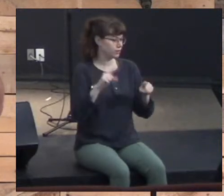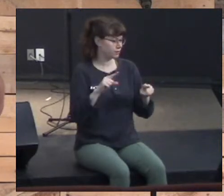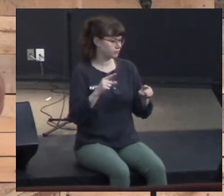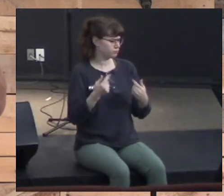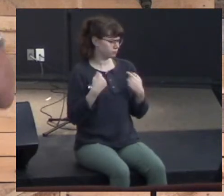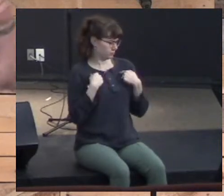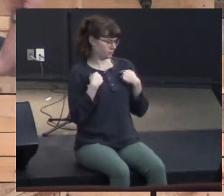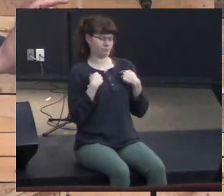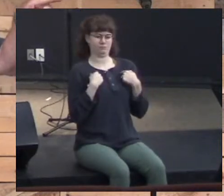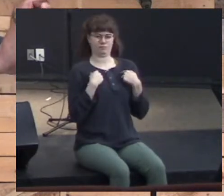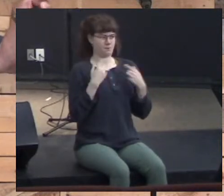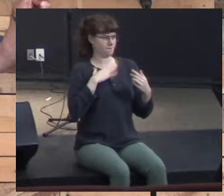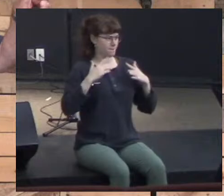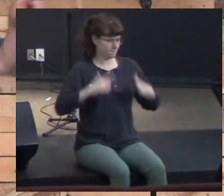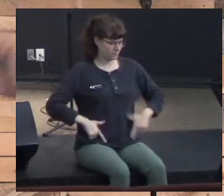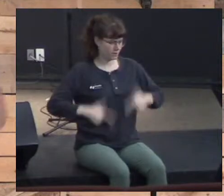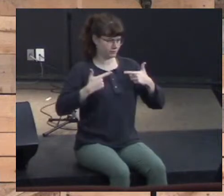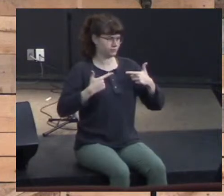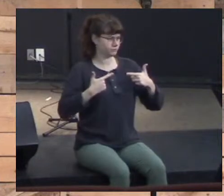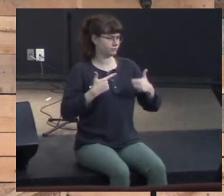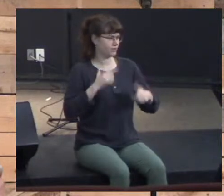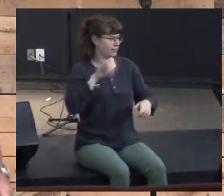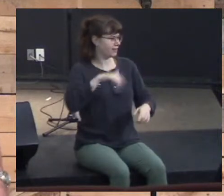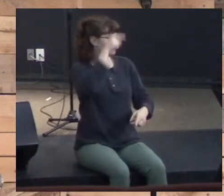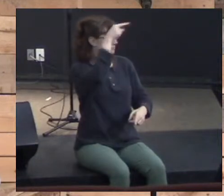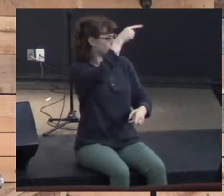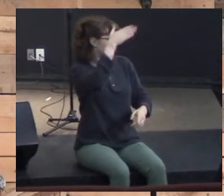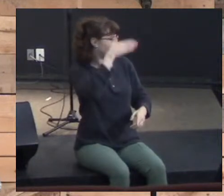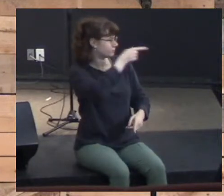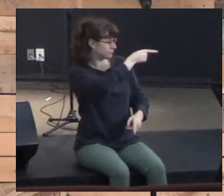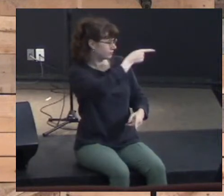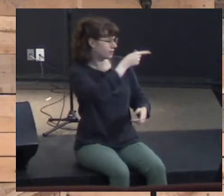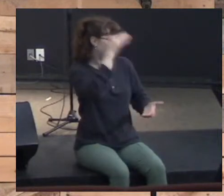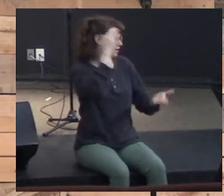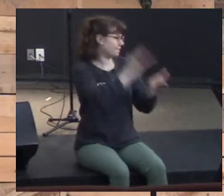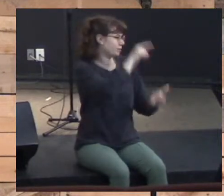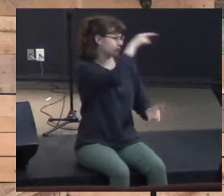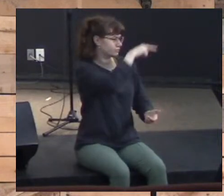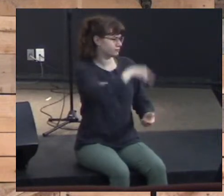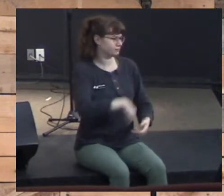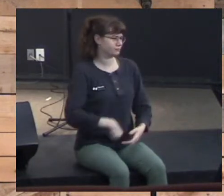Yes. Okay, what was that? That lady over there I was married to.